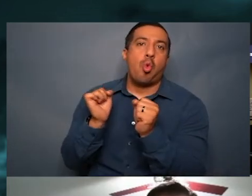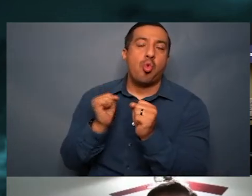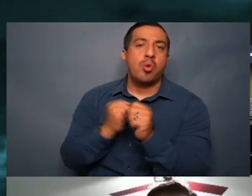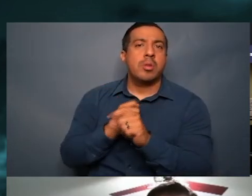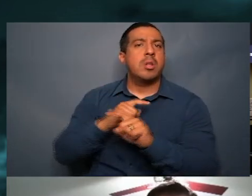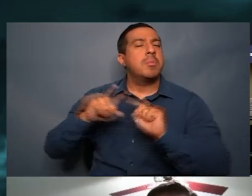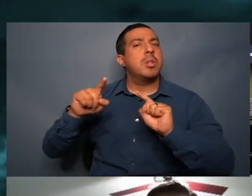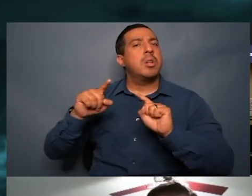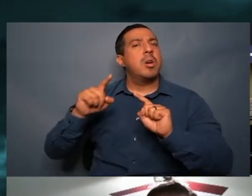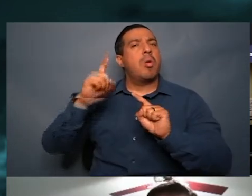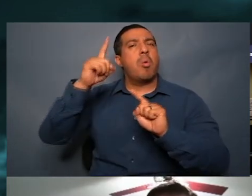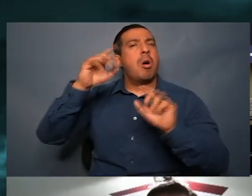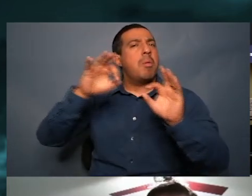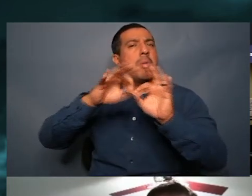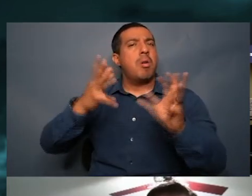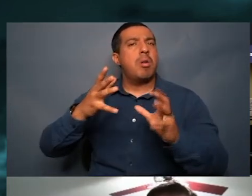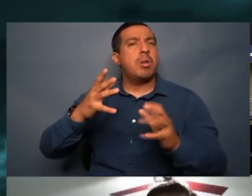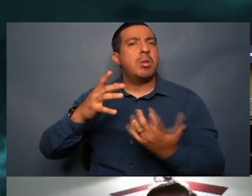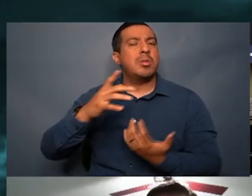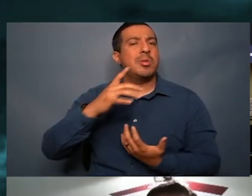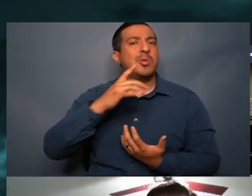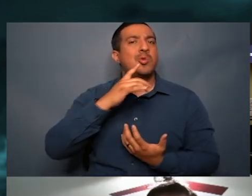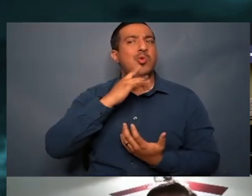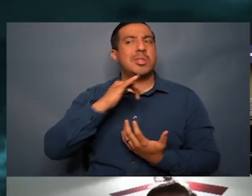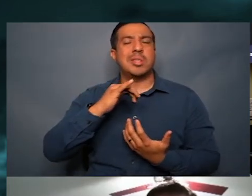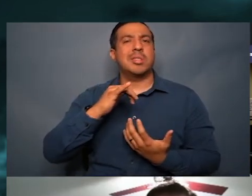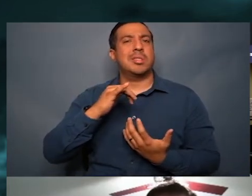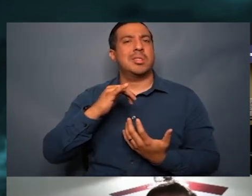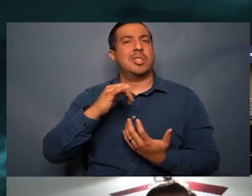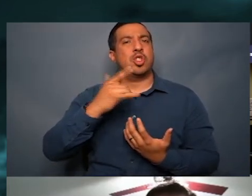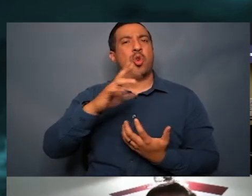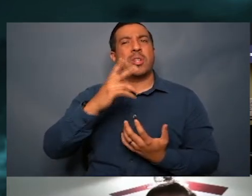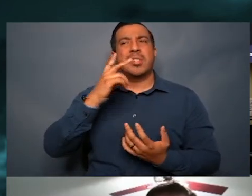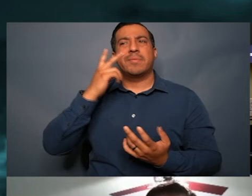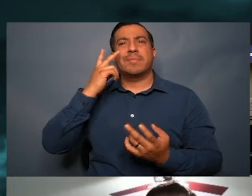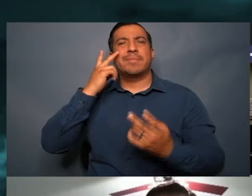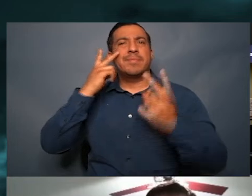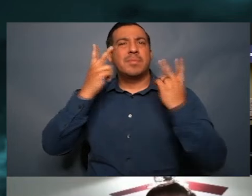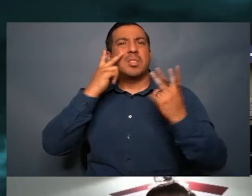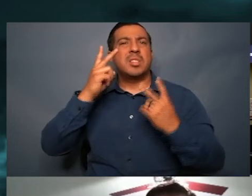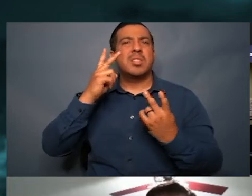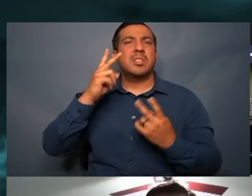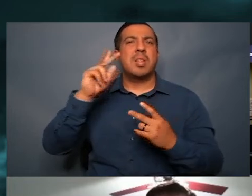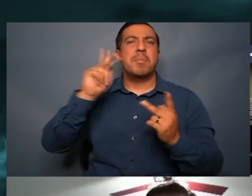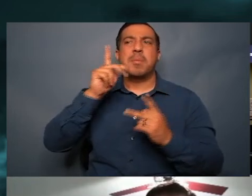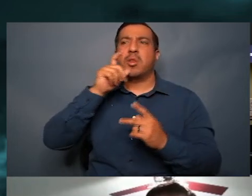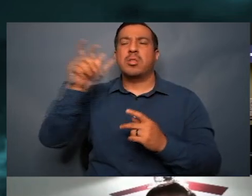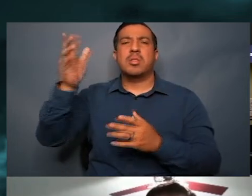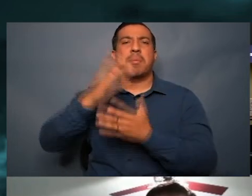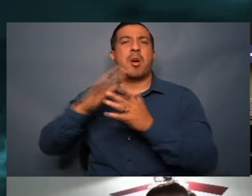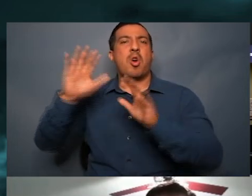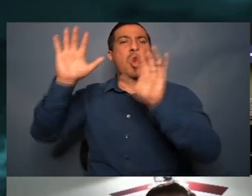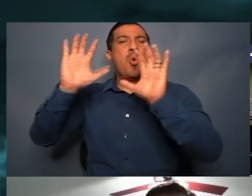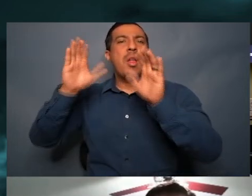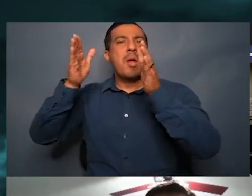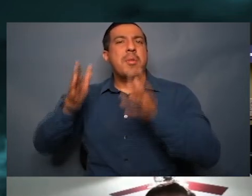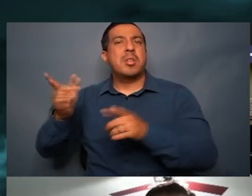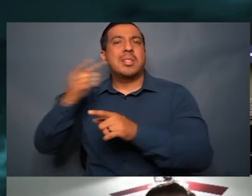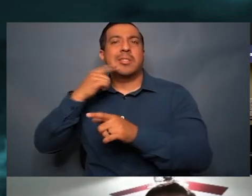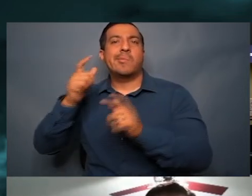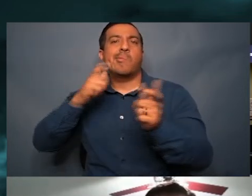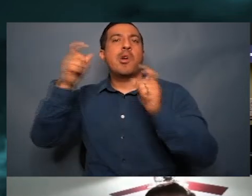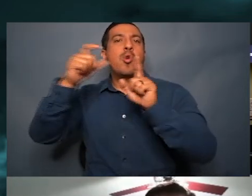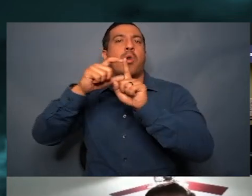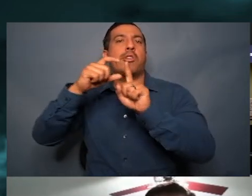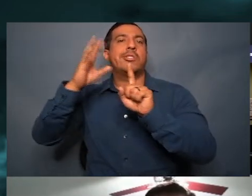thing's important is that a lot of time in the noise, and you kind of hear where the meteorologists are using some of these big words like,